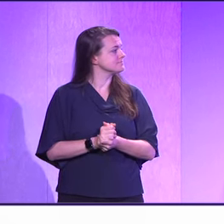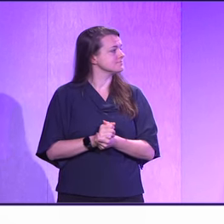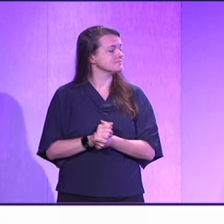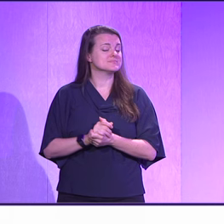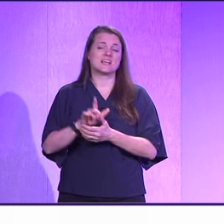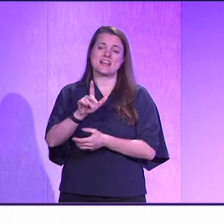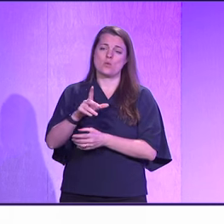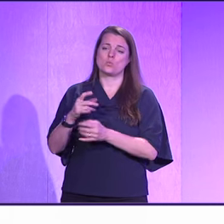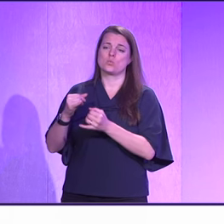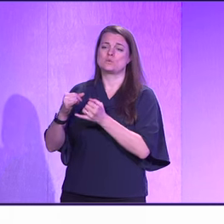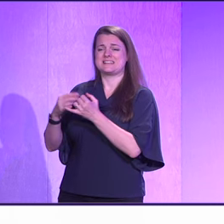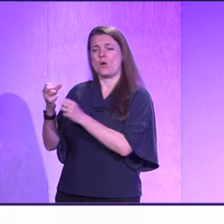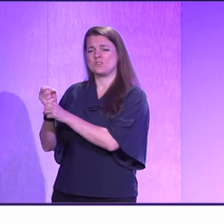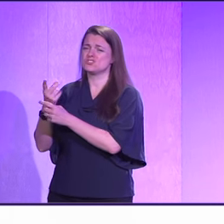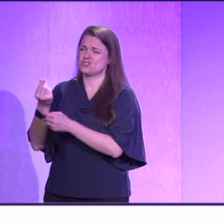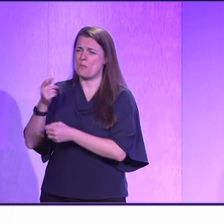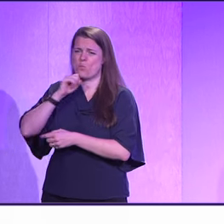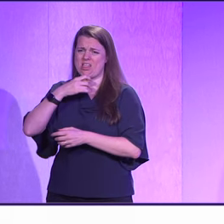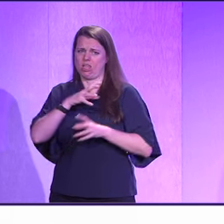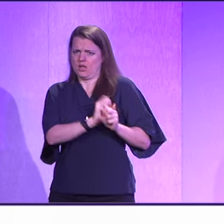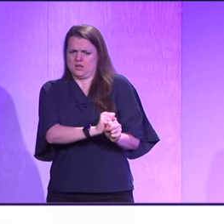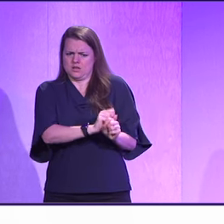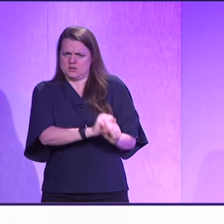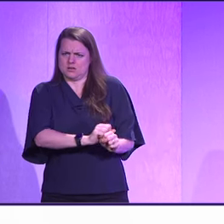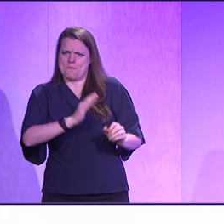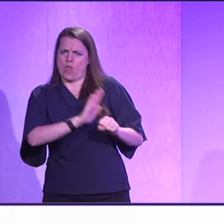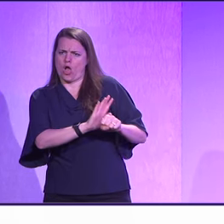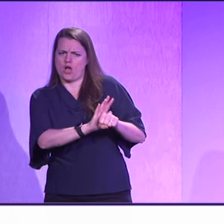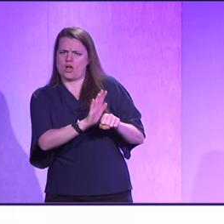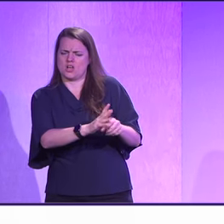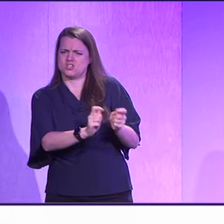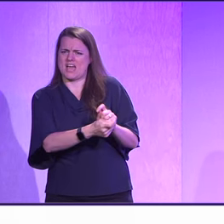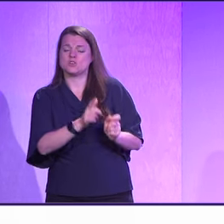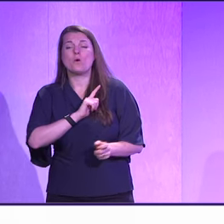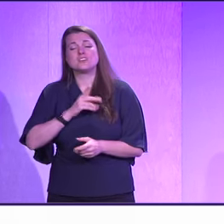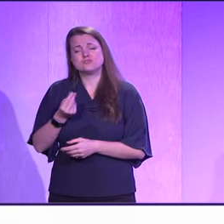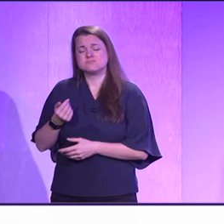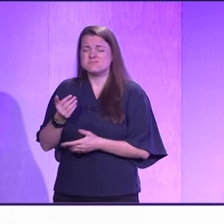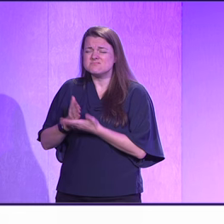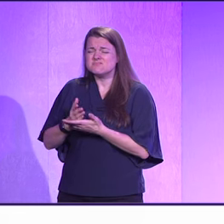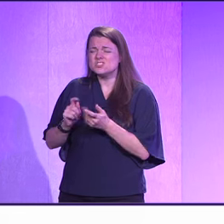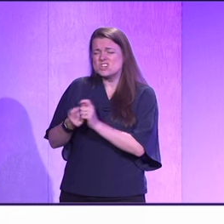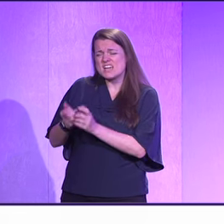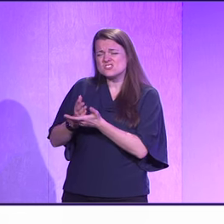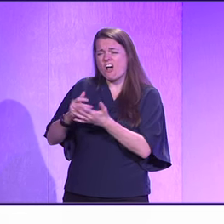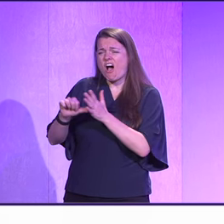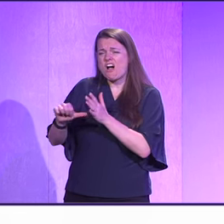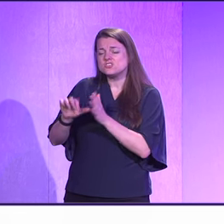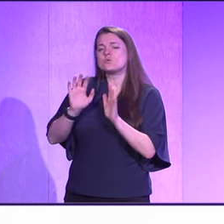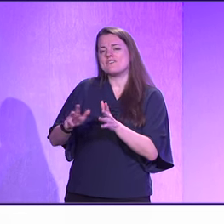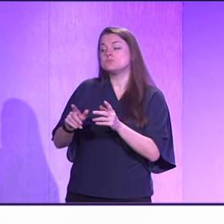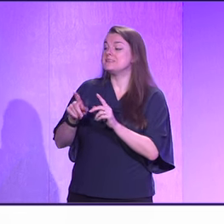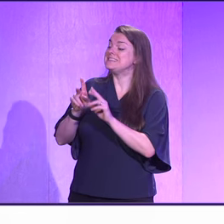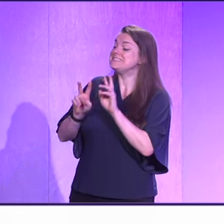There are some people that will try and stop your change no matter what you're going to do. Change is hard for people, right? You have to appreciate that. So there are people you have to be wary of as